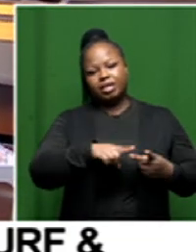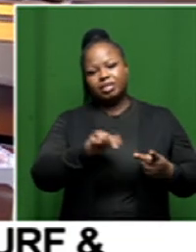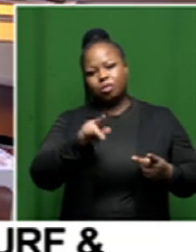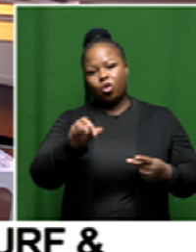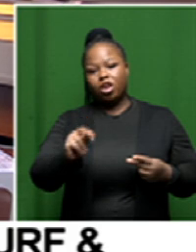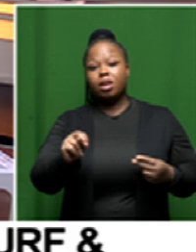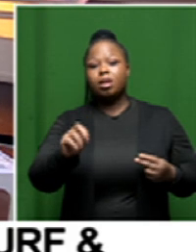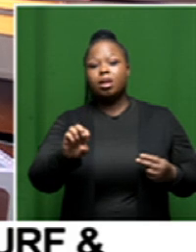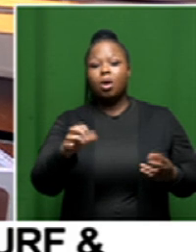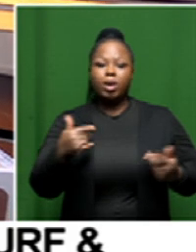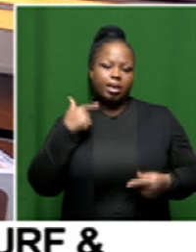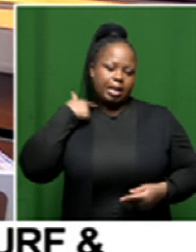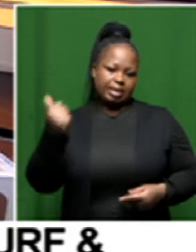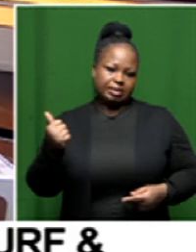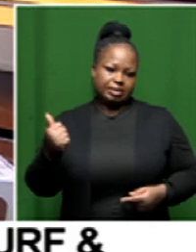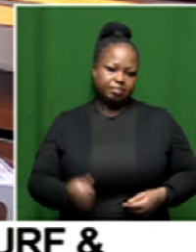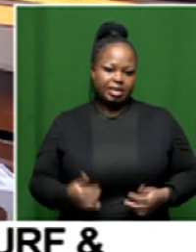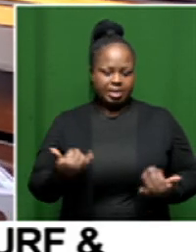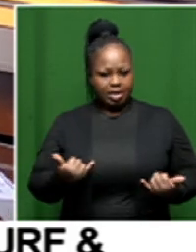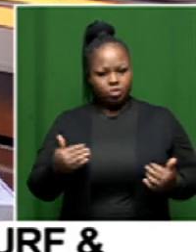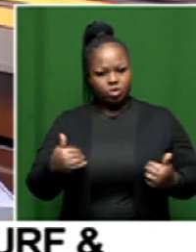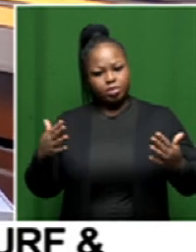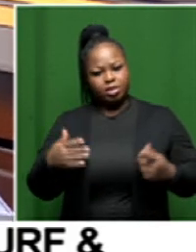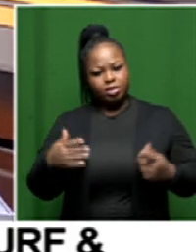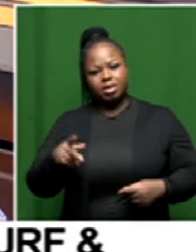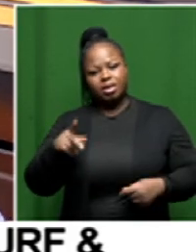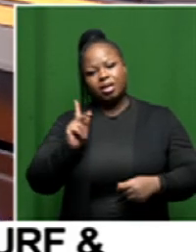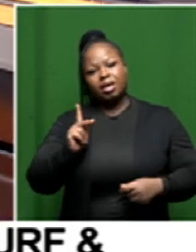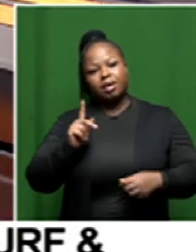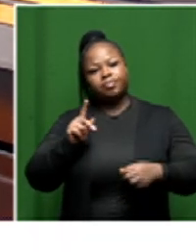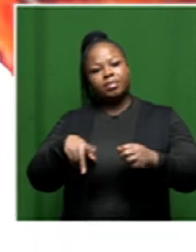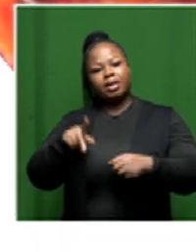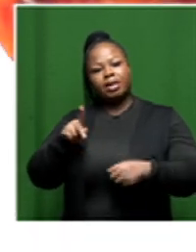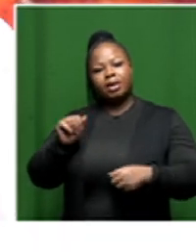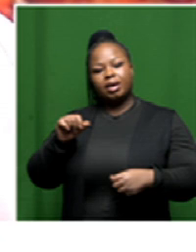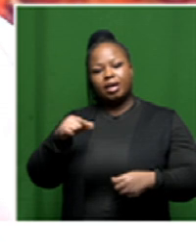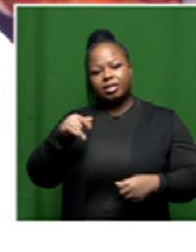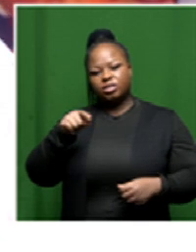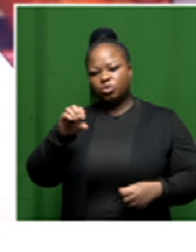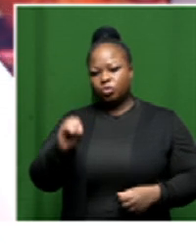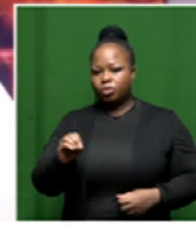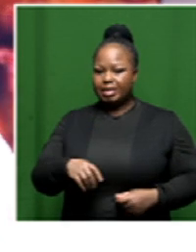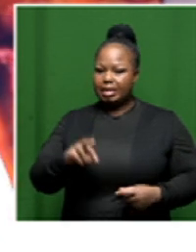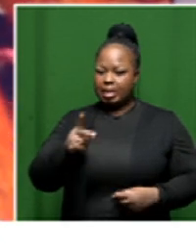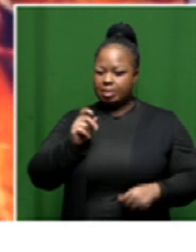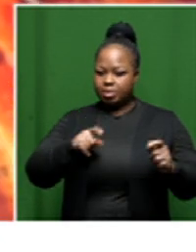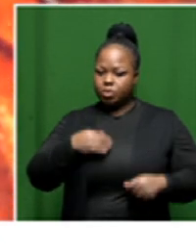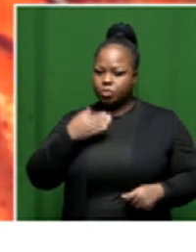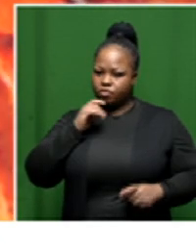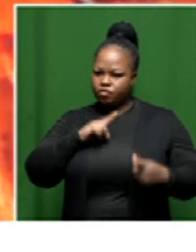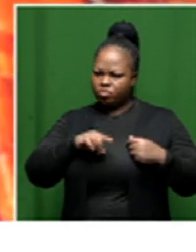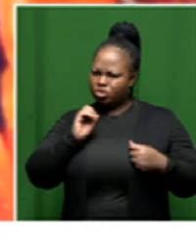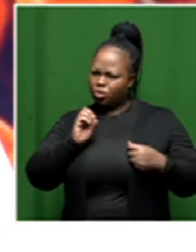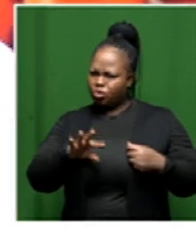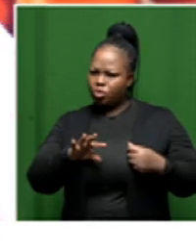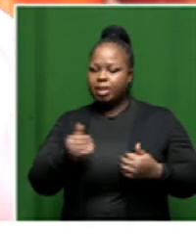and Alex, and actually opening a store in Kagiso. Yeah. There has been some Sowetans actually asking, Glen,